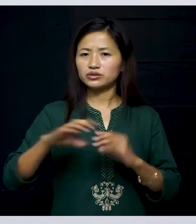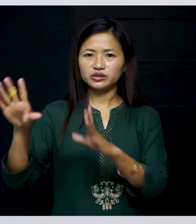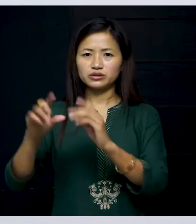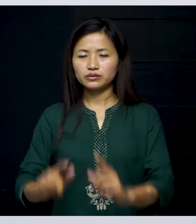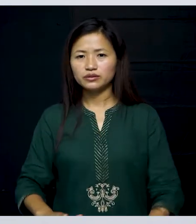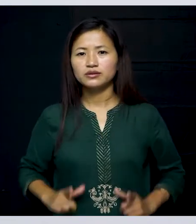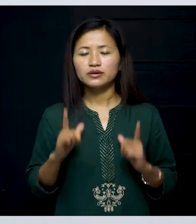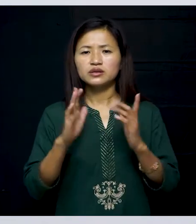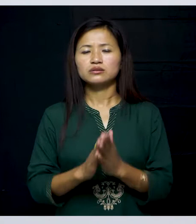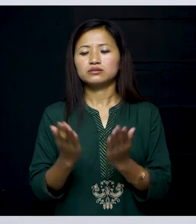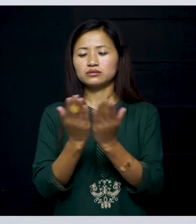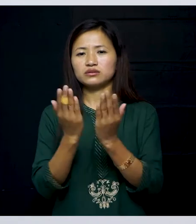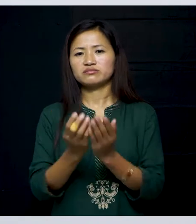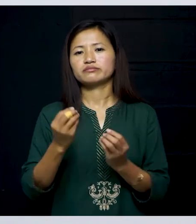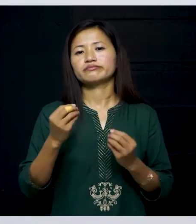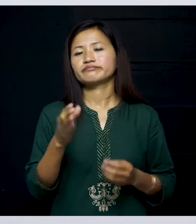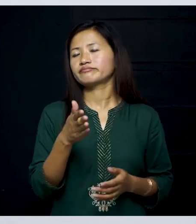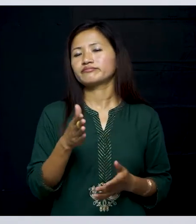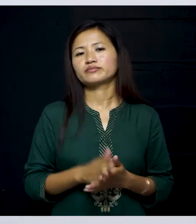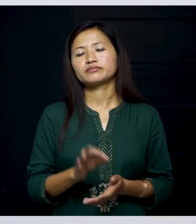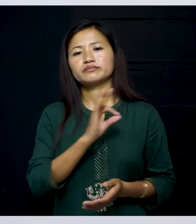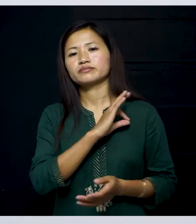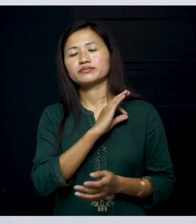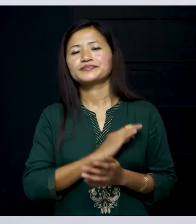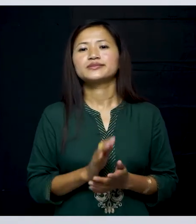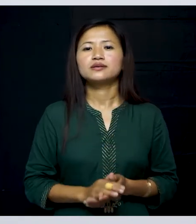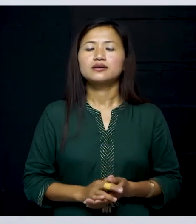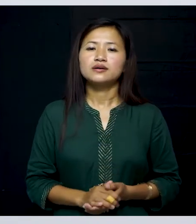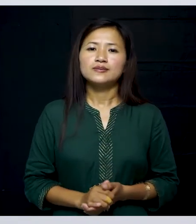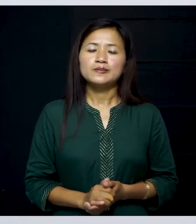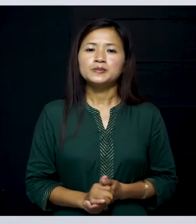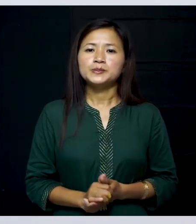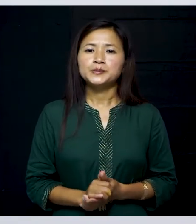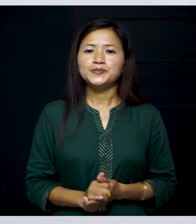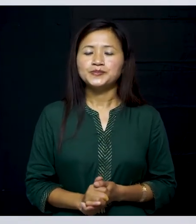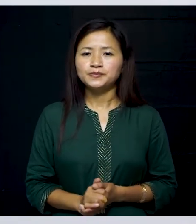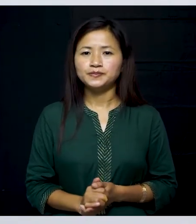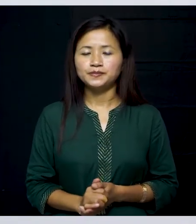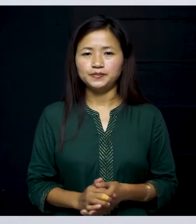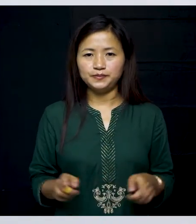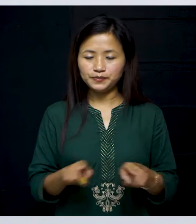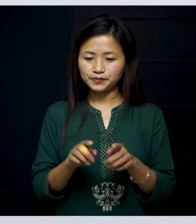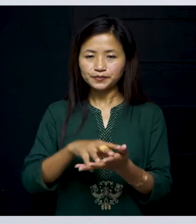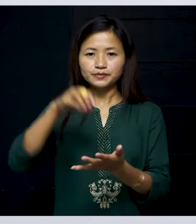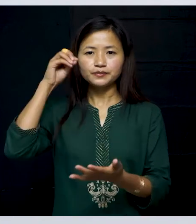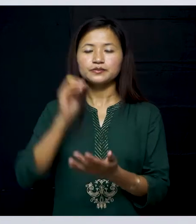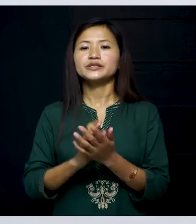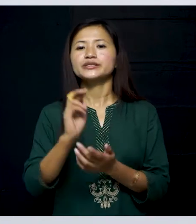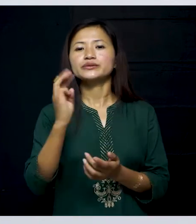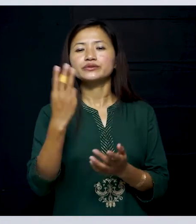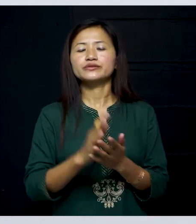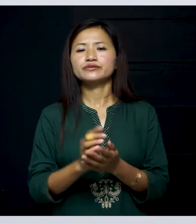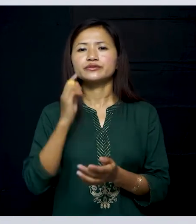not want to study anymore. These are some things that we need to realize, okay? So, like we have learned that there are 3